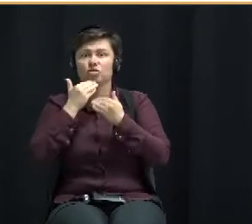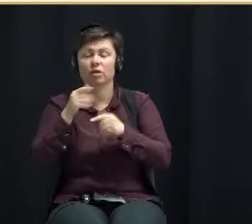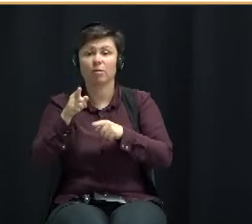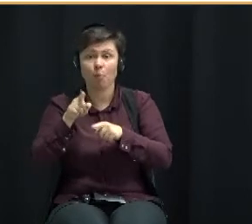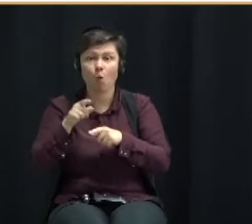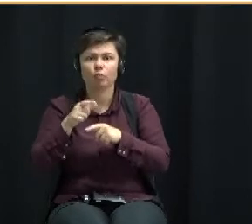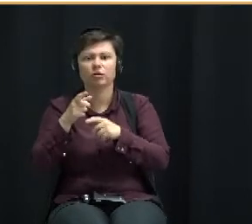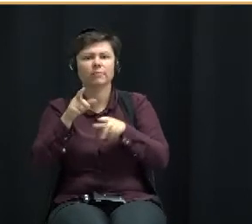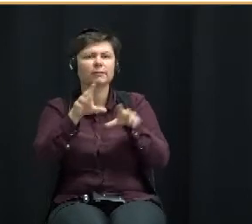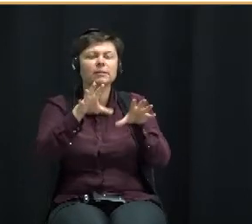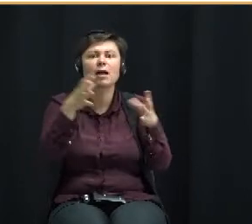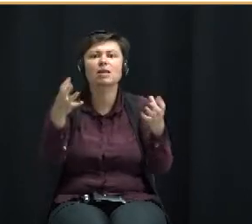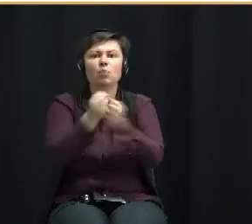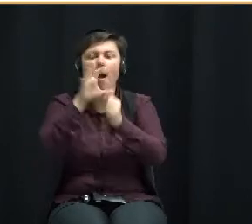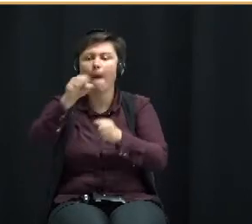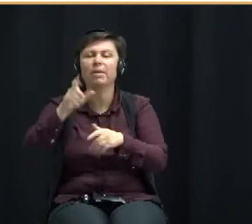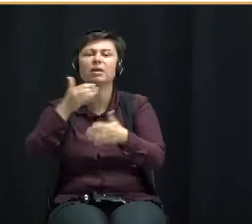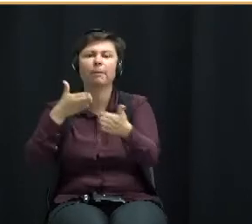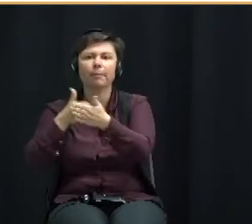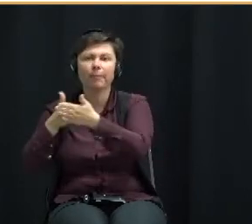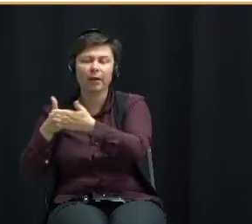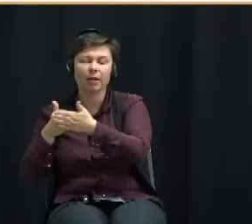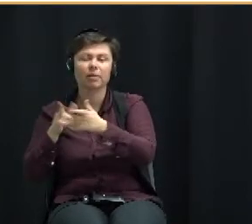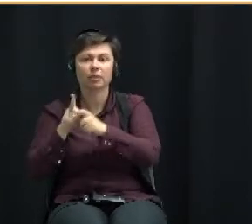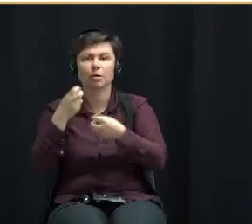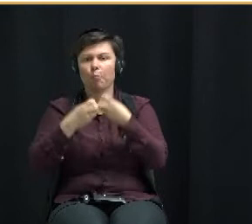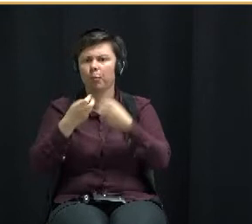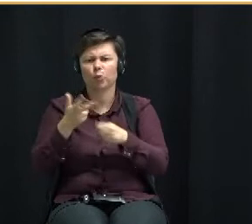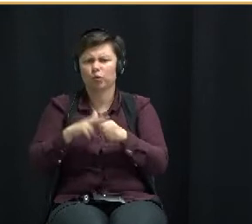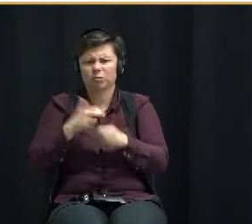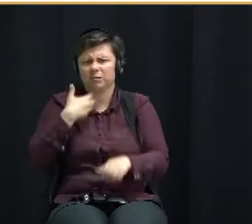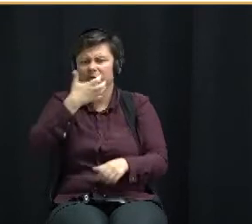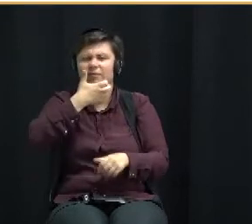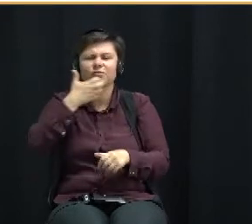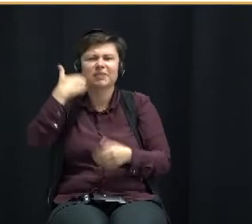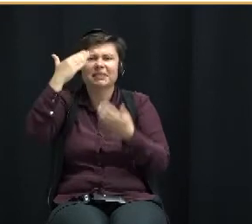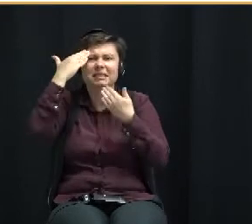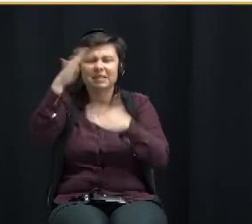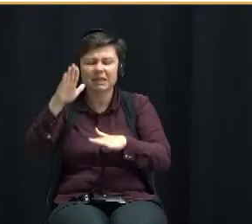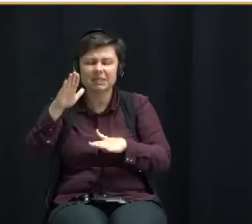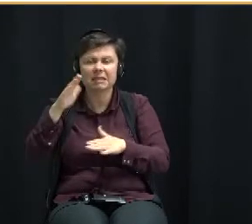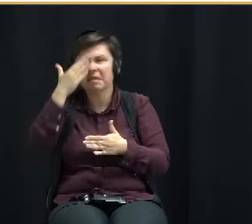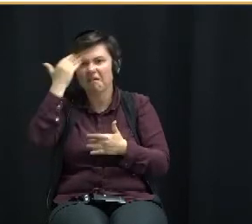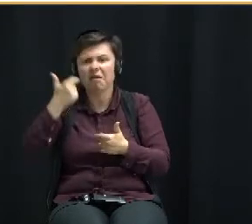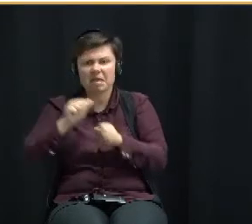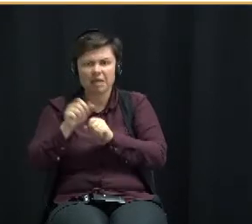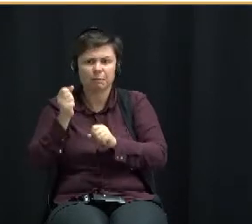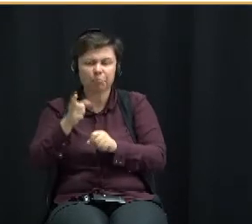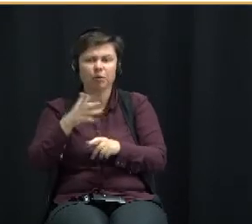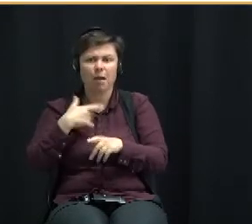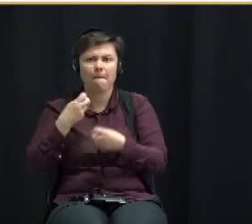you may not have seen and realized. But also they can challenge designers and architects and urban